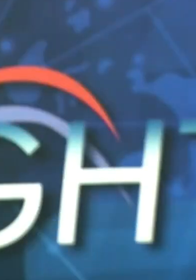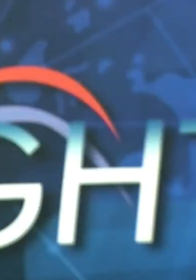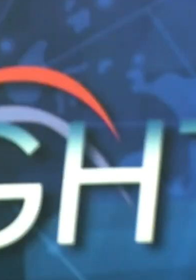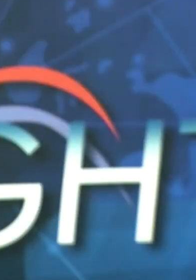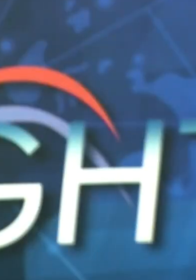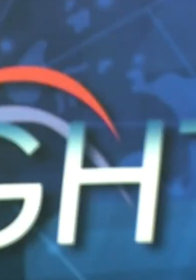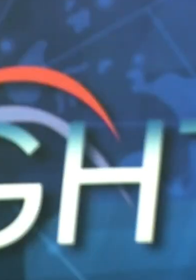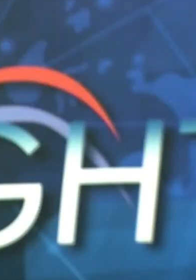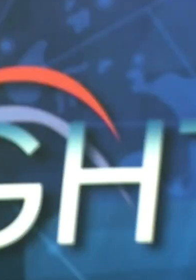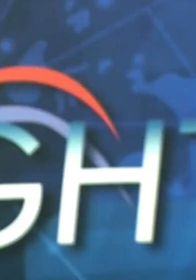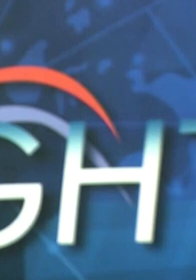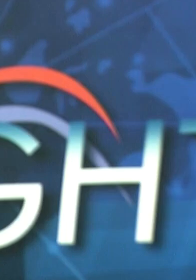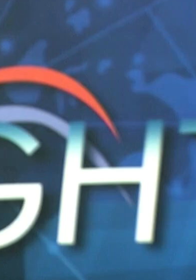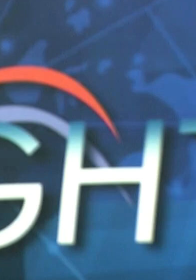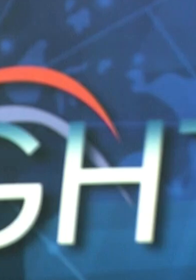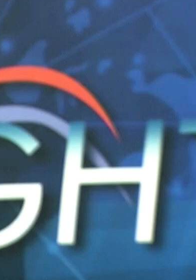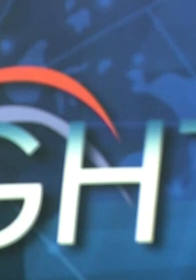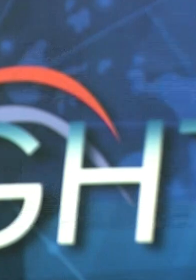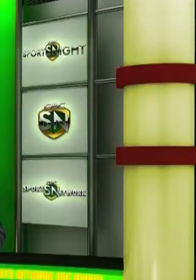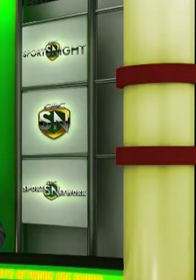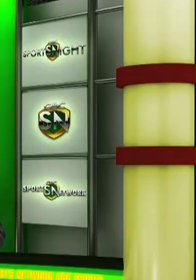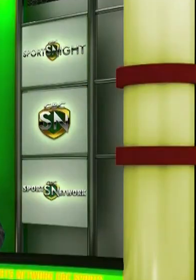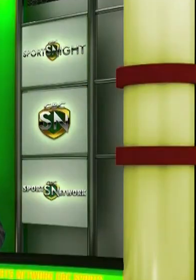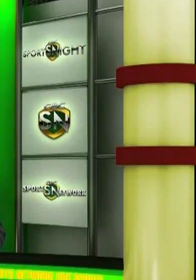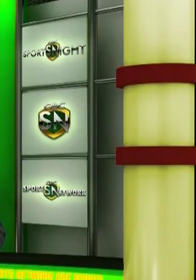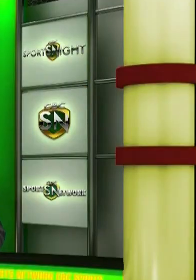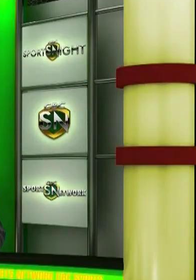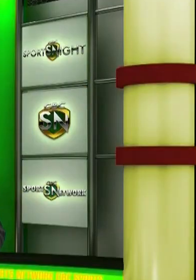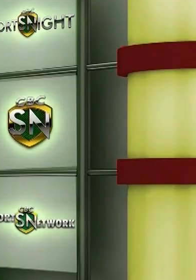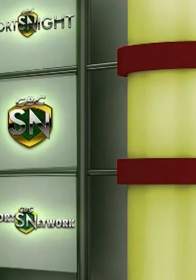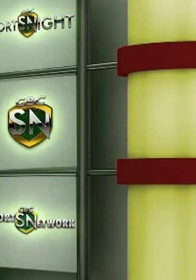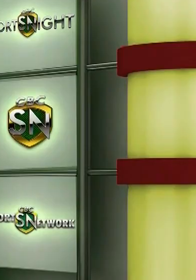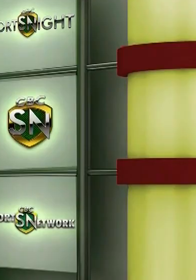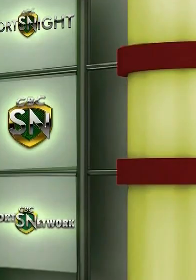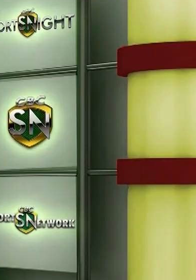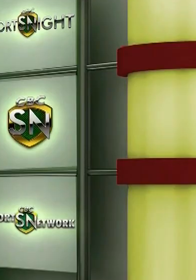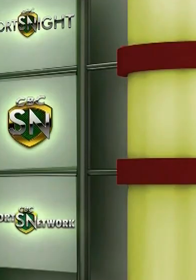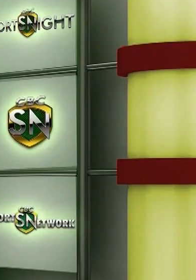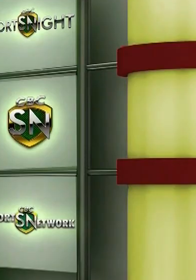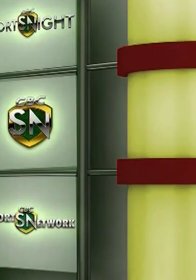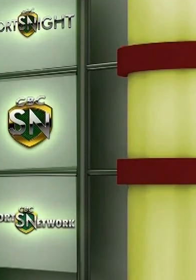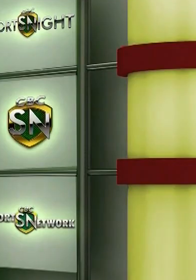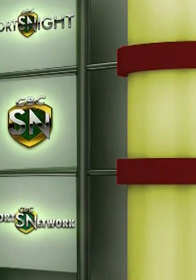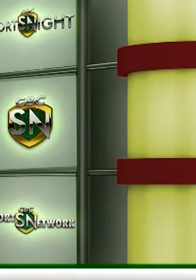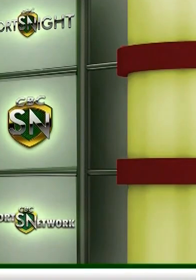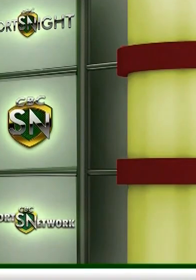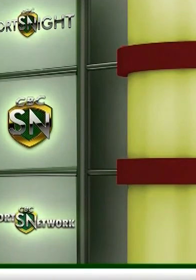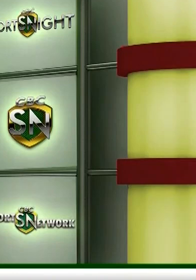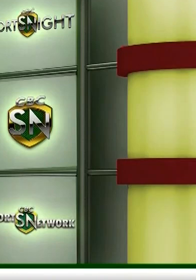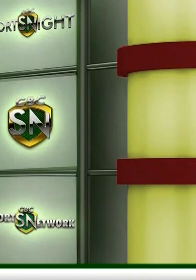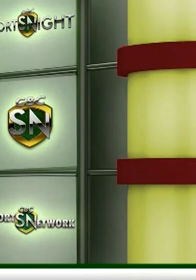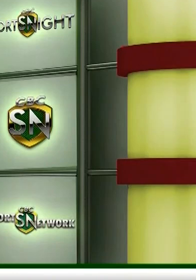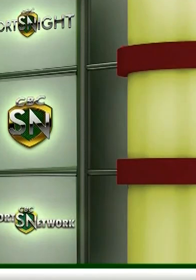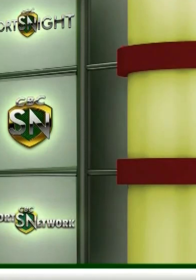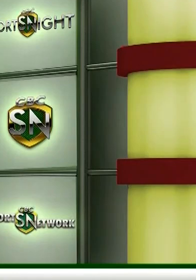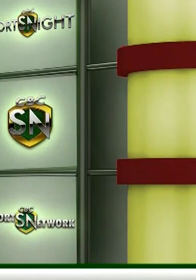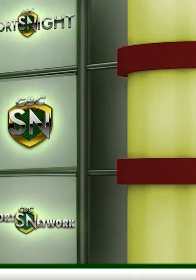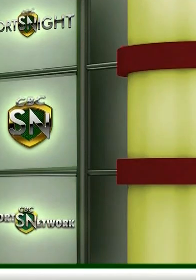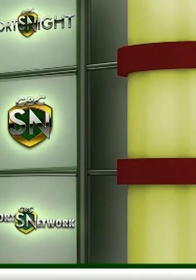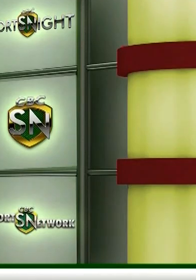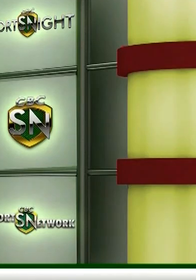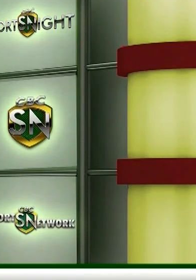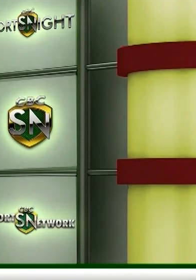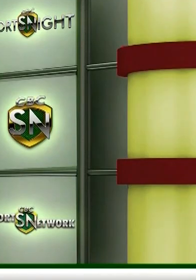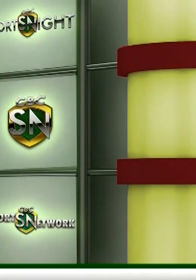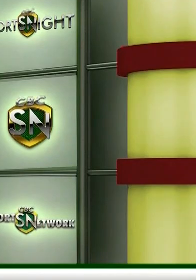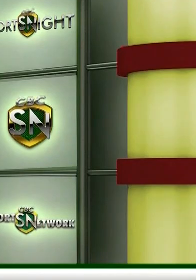Time for us a second look at sports now. We're joined again by Mark. Mark. Yes, indeed. President of the Barbados Olympic Association, Sandra Osborne, has